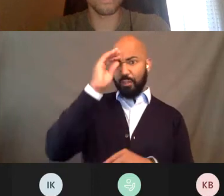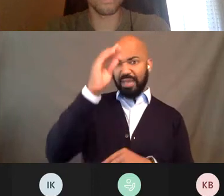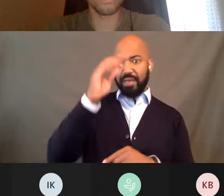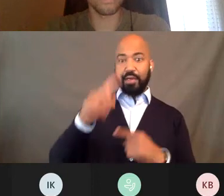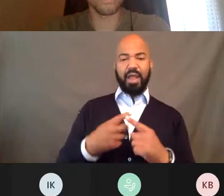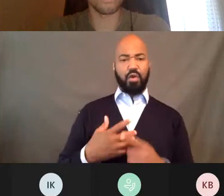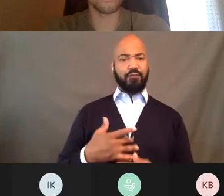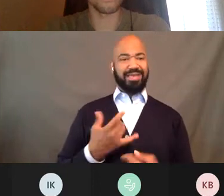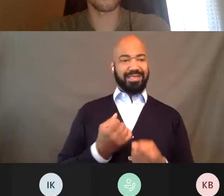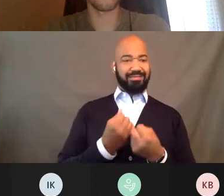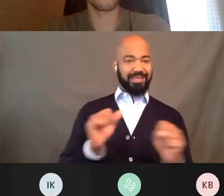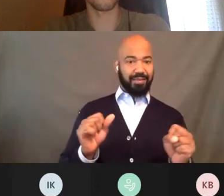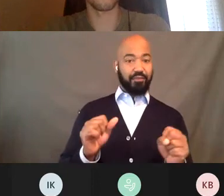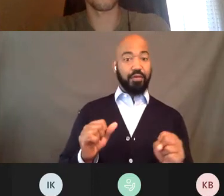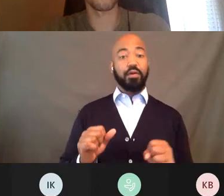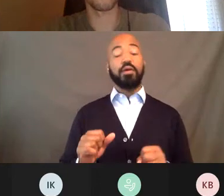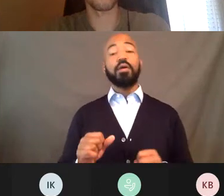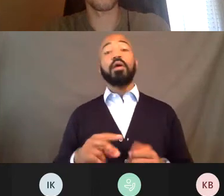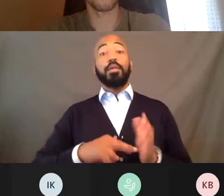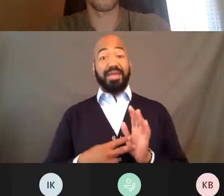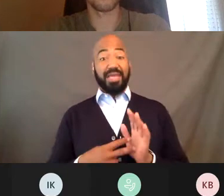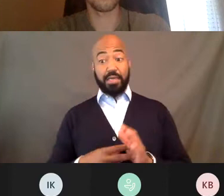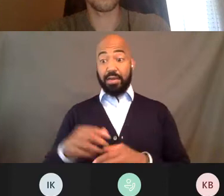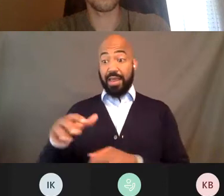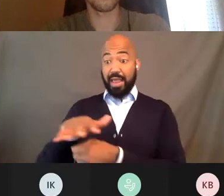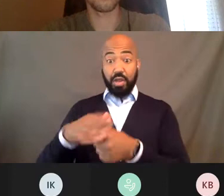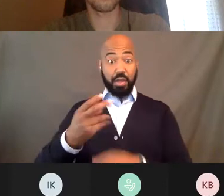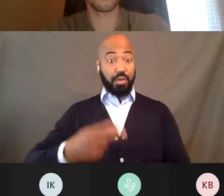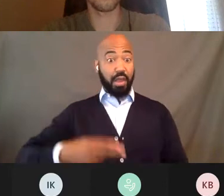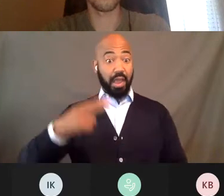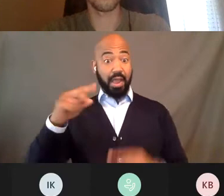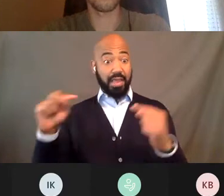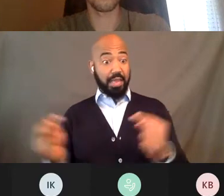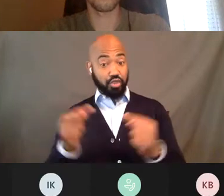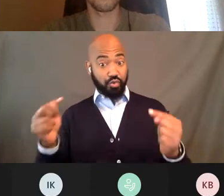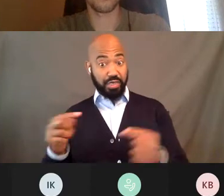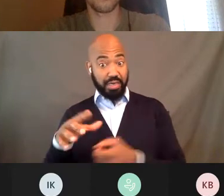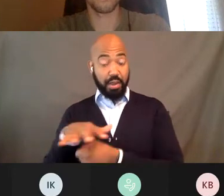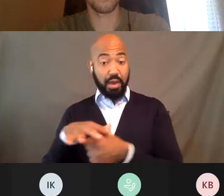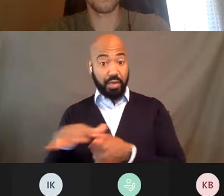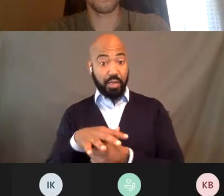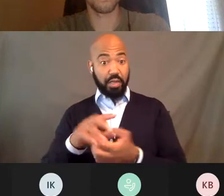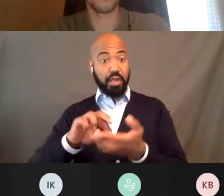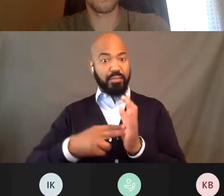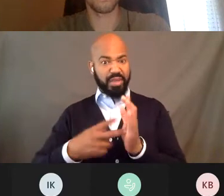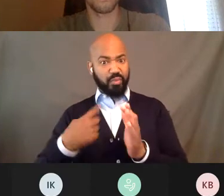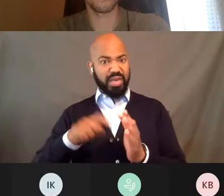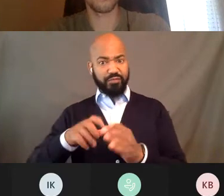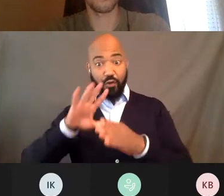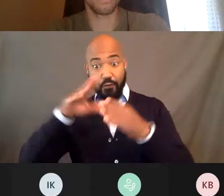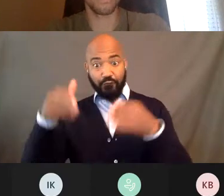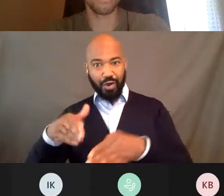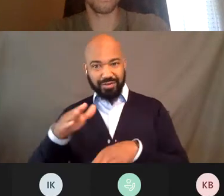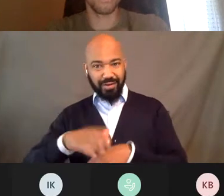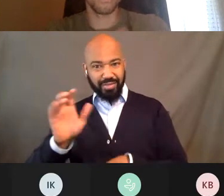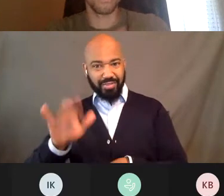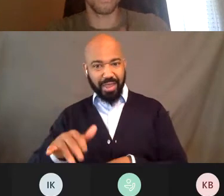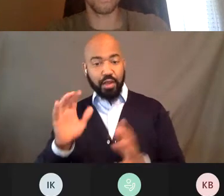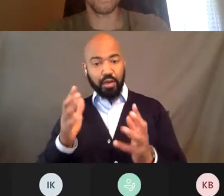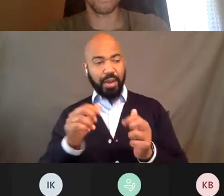just because an area is a high injury network doesn't mean that, we need to be focusing on it necessarily as much as